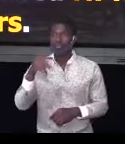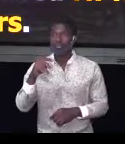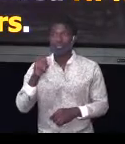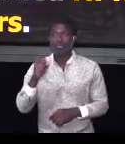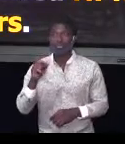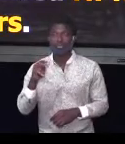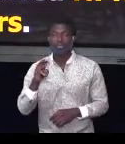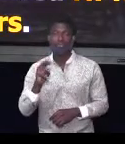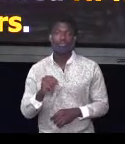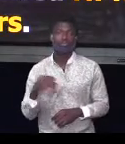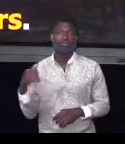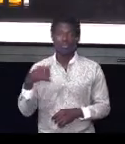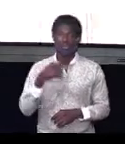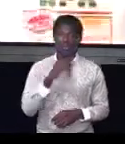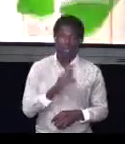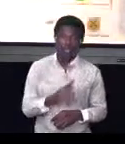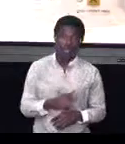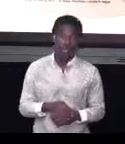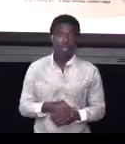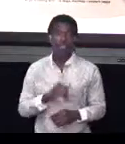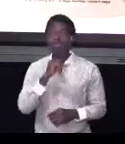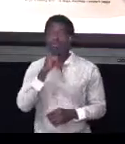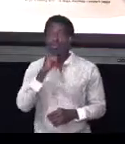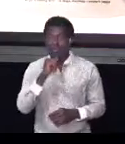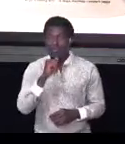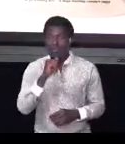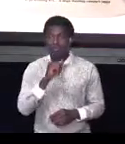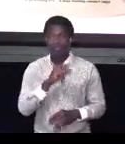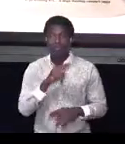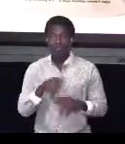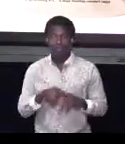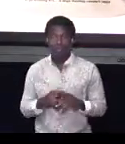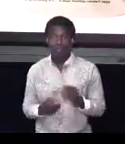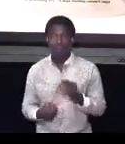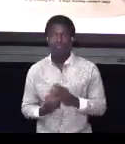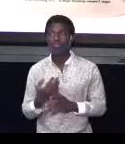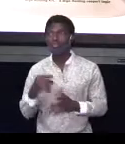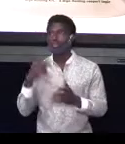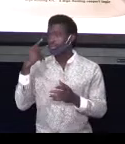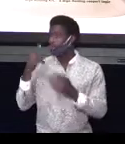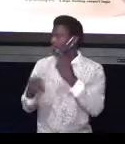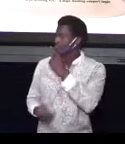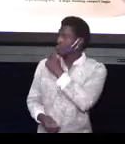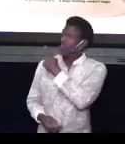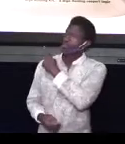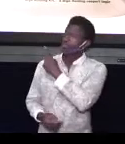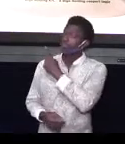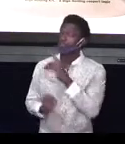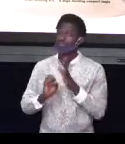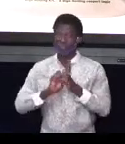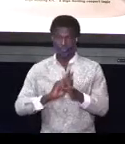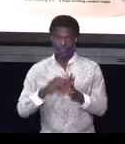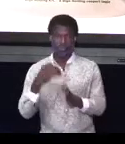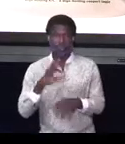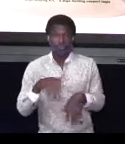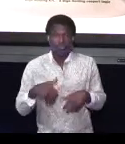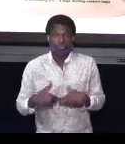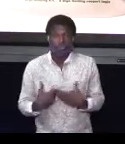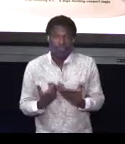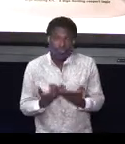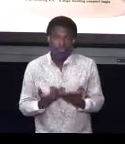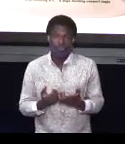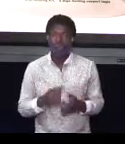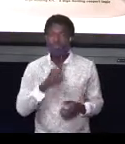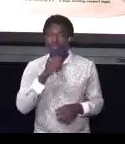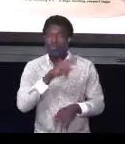NPK fertilizer. That's artificial fertilizer. So this is just example of how artificial fertilizer looks like. This